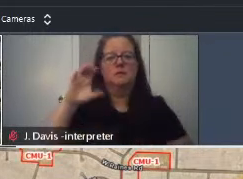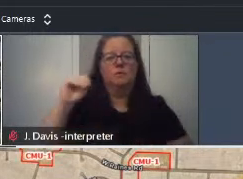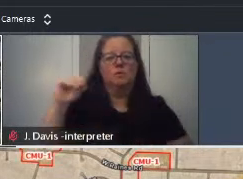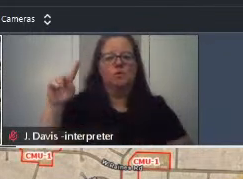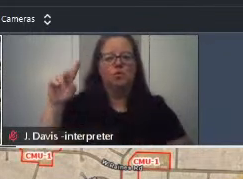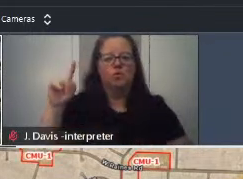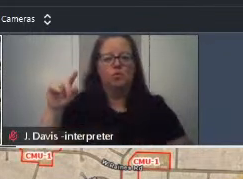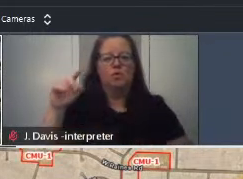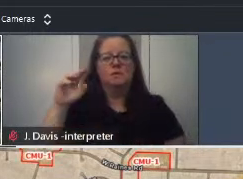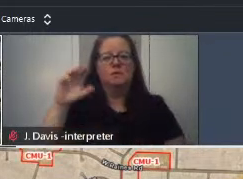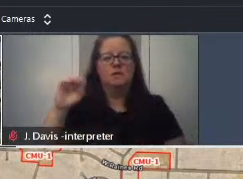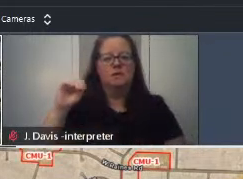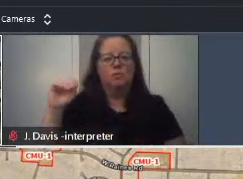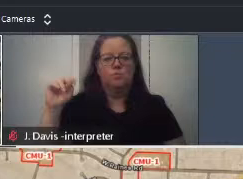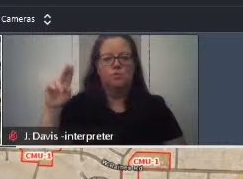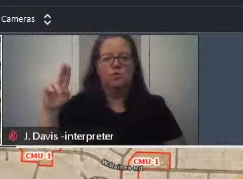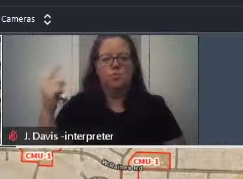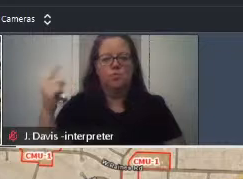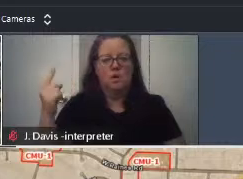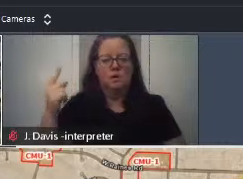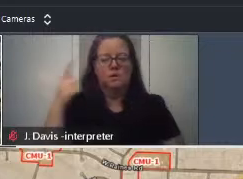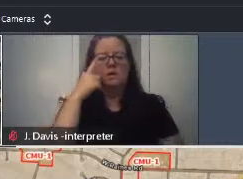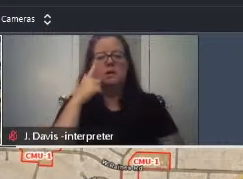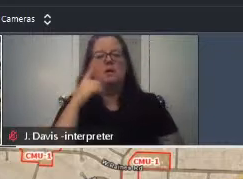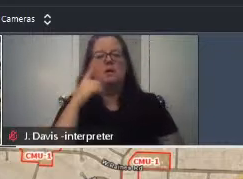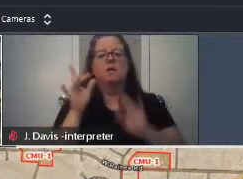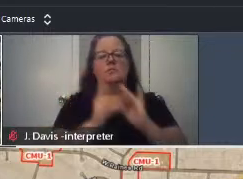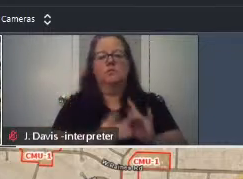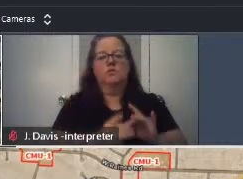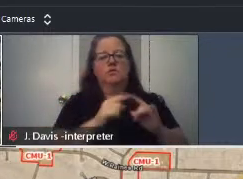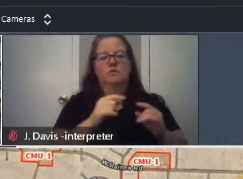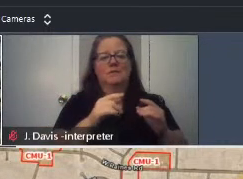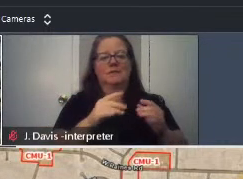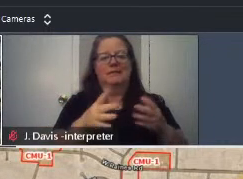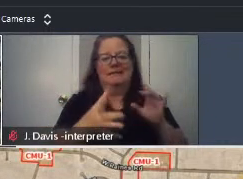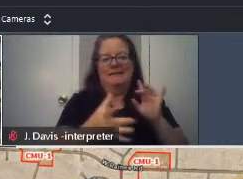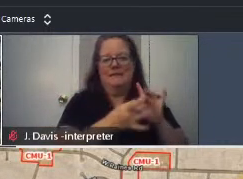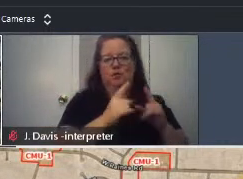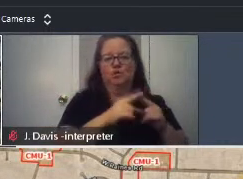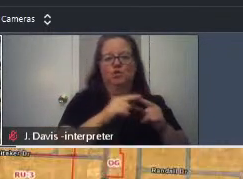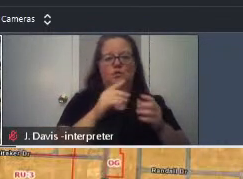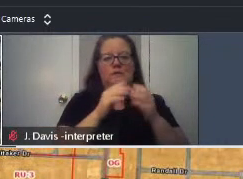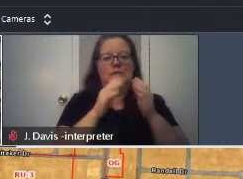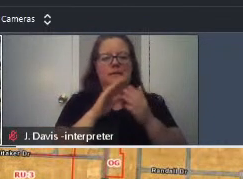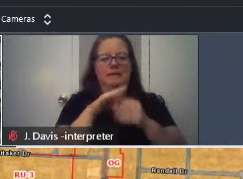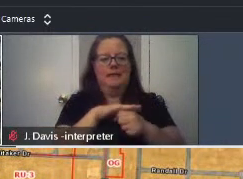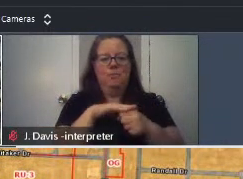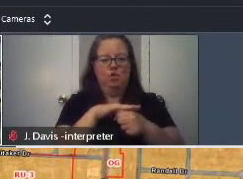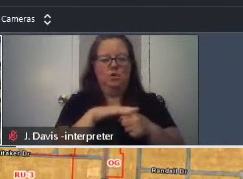more associated with the connections to the neighborhoods there. Next slide.